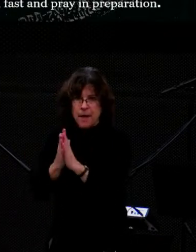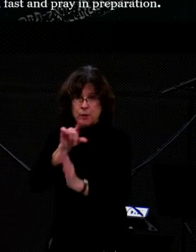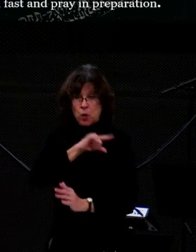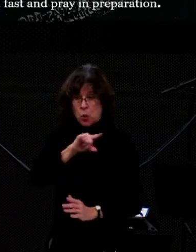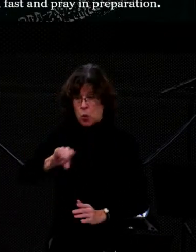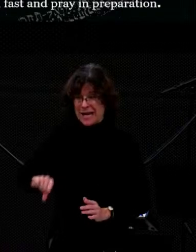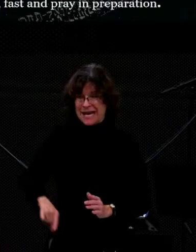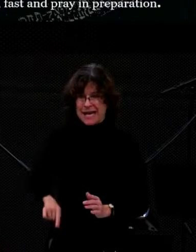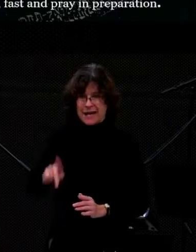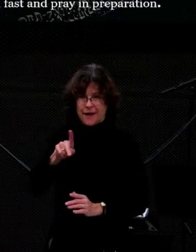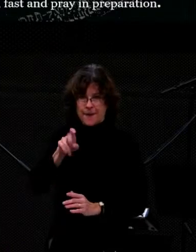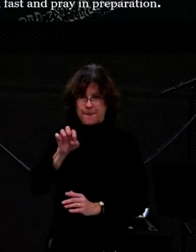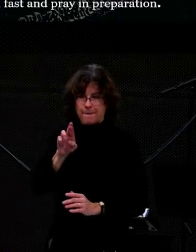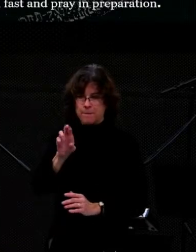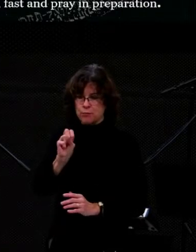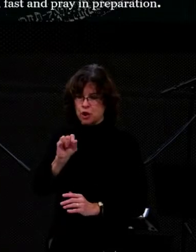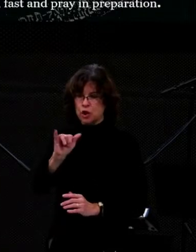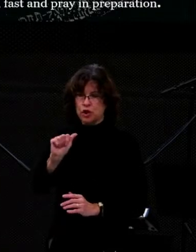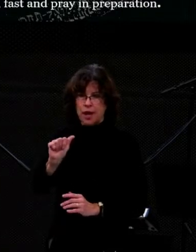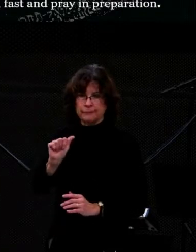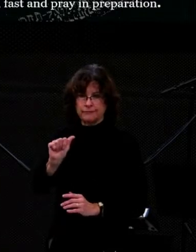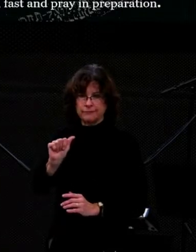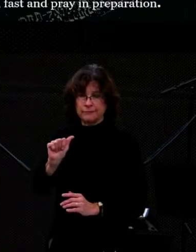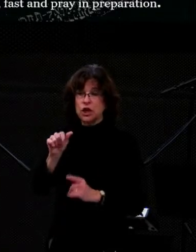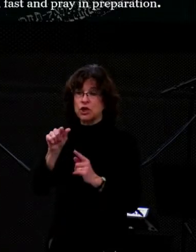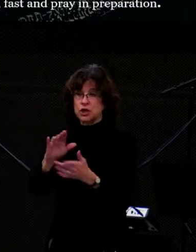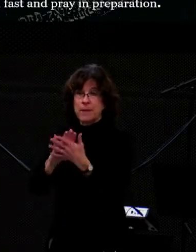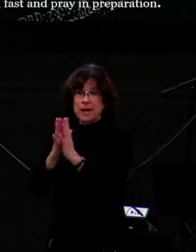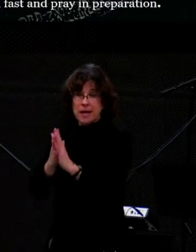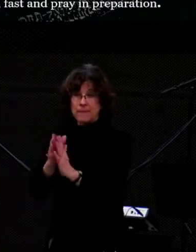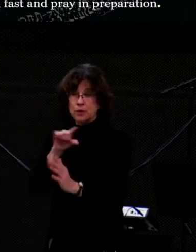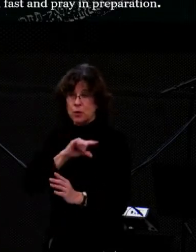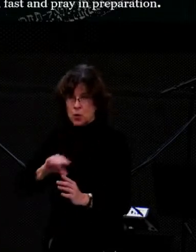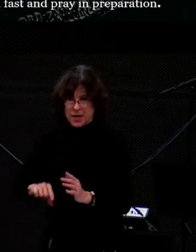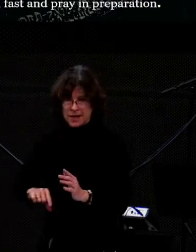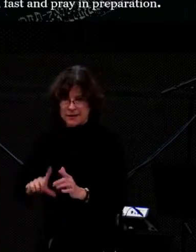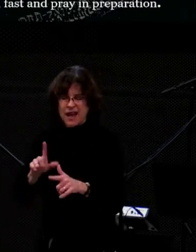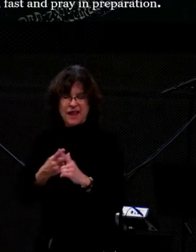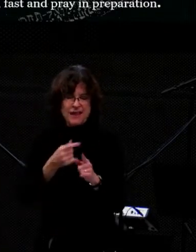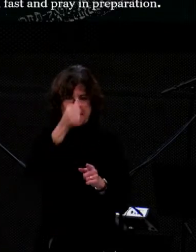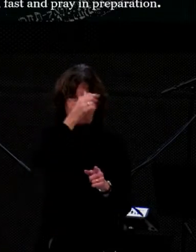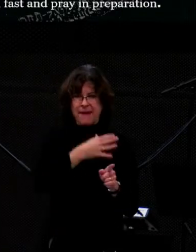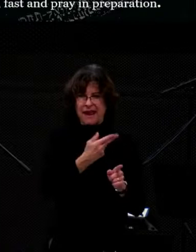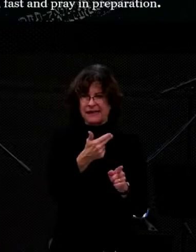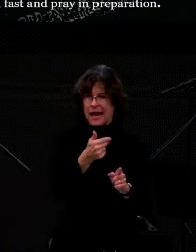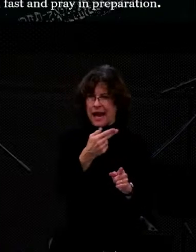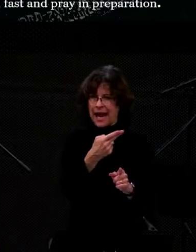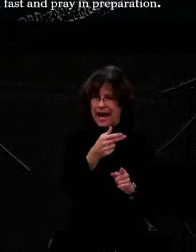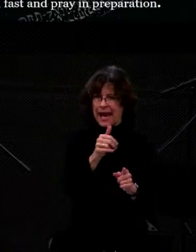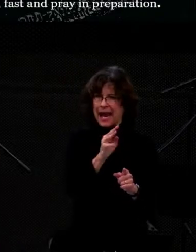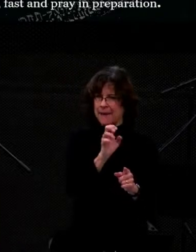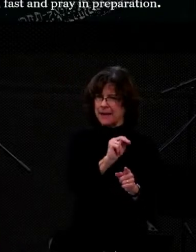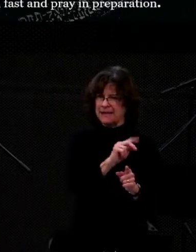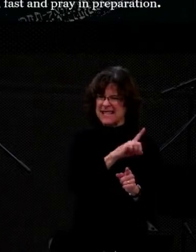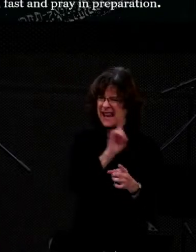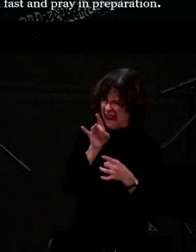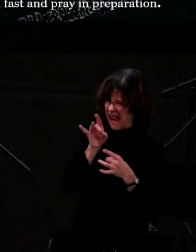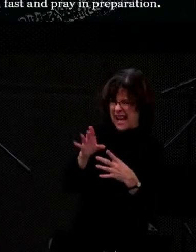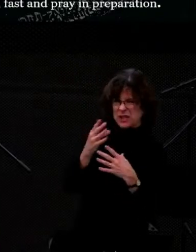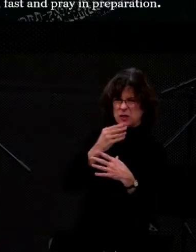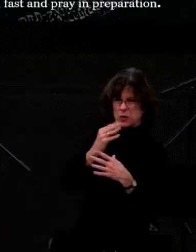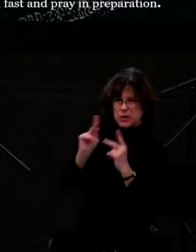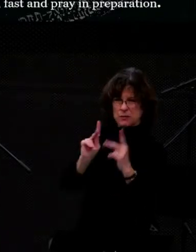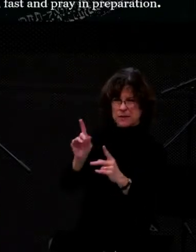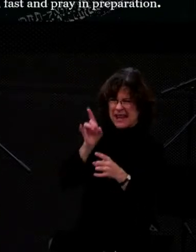Persia. After she rises up as queen, a guy by the name of Haman, the villain in the story, an Agagite who hates the Jewish people